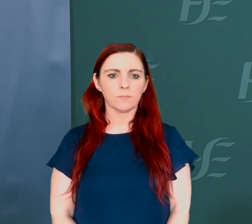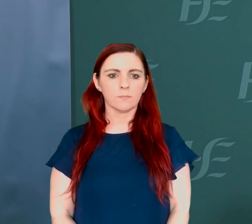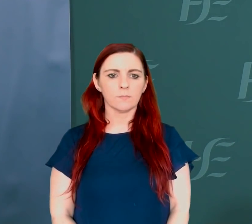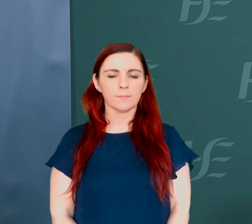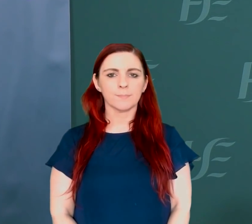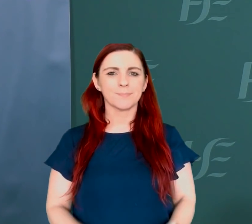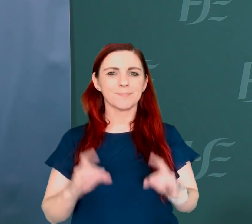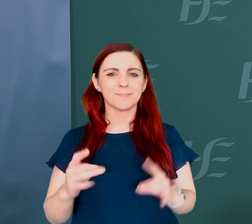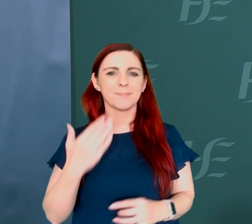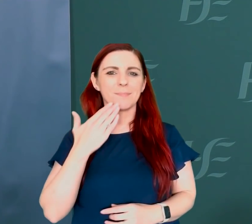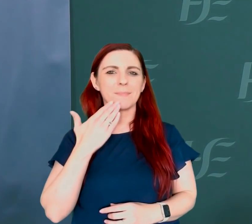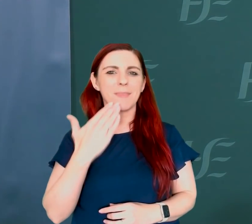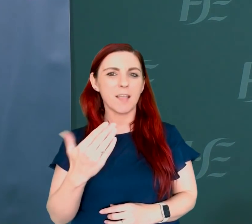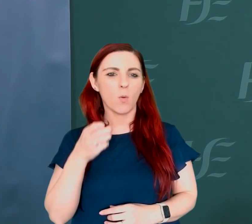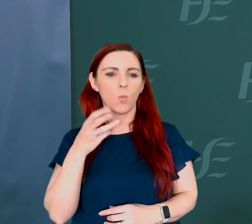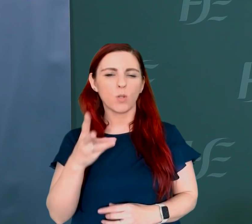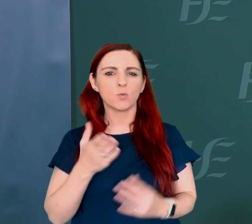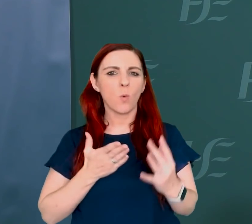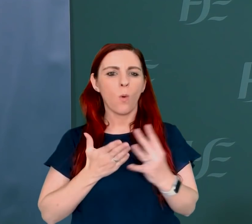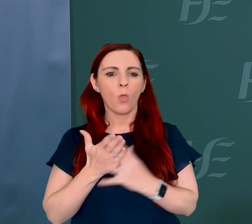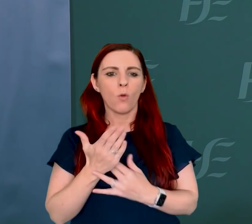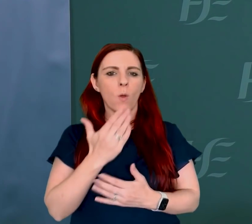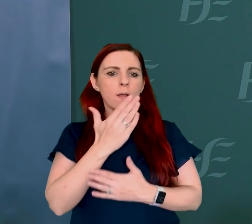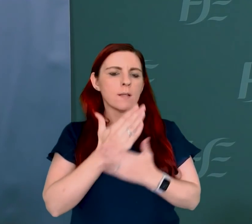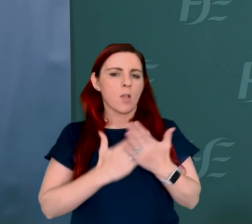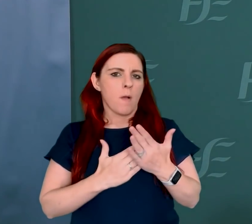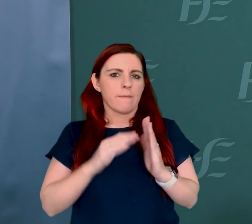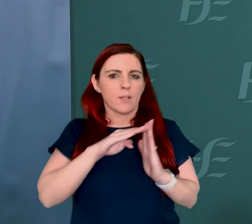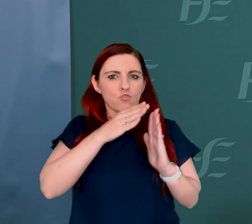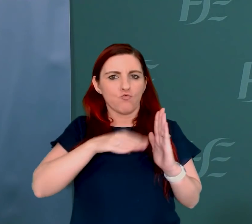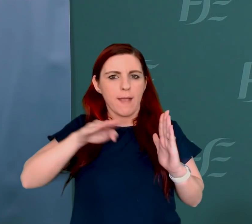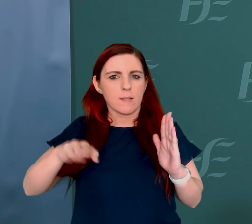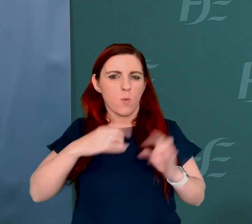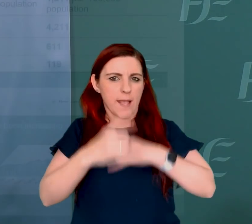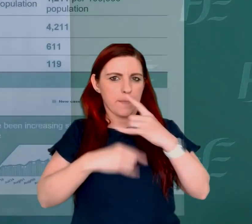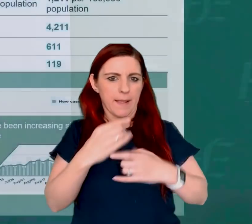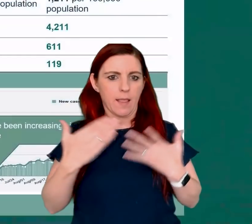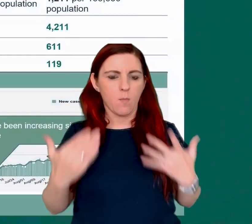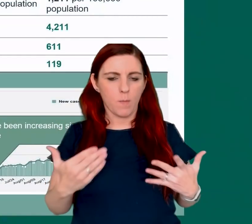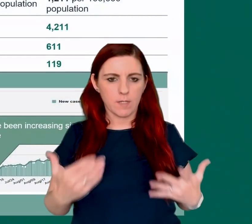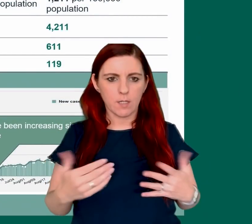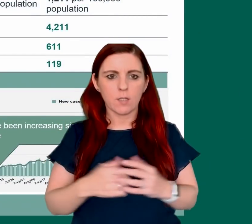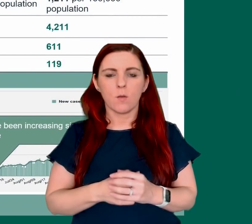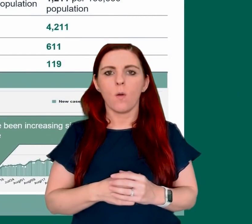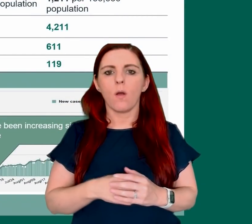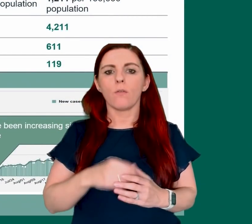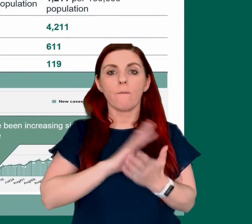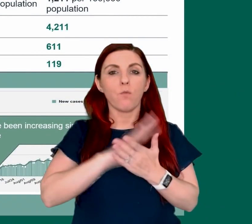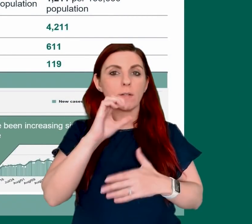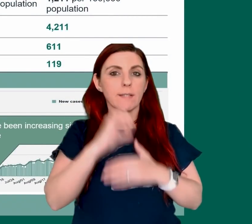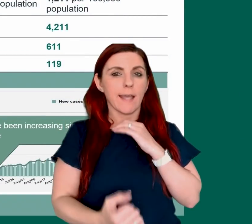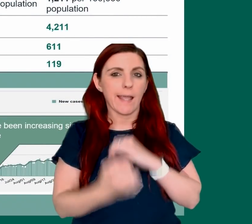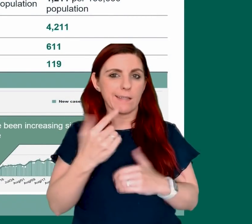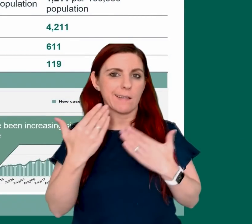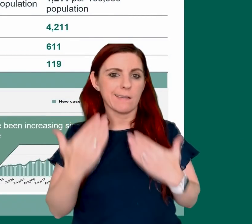Yeah, thank you. I just want to go through some of the trends here now that we're facing. So our 14-day instance now